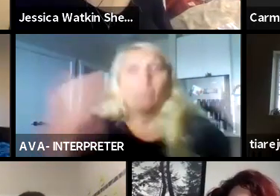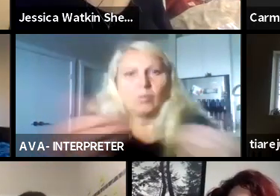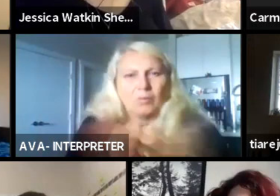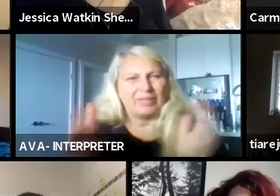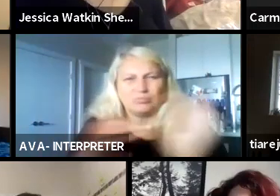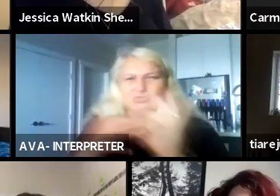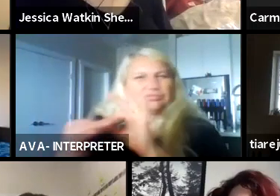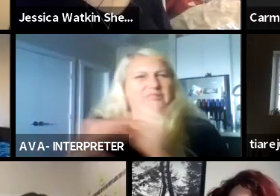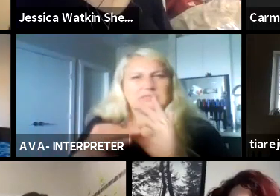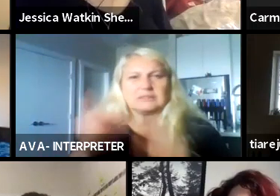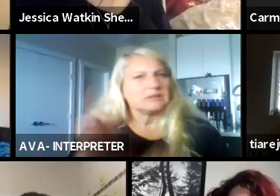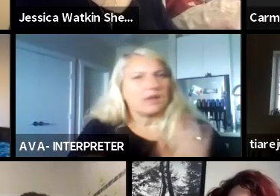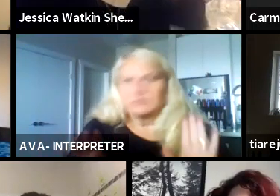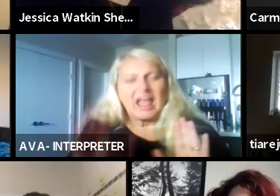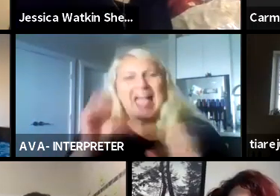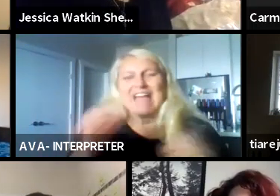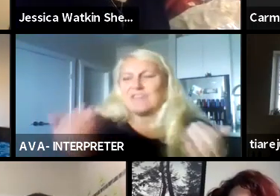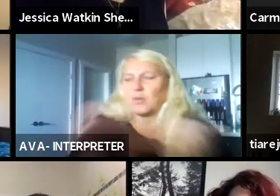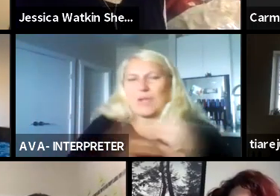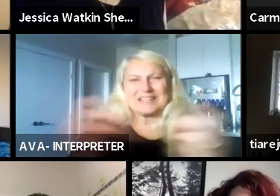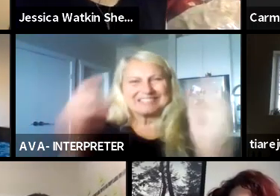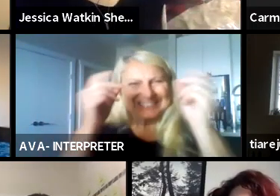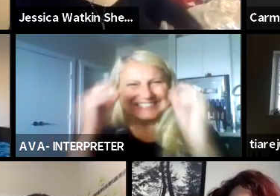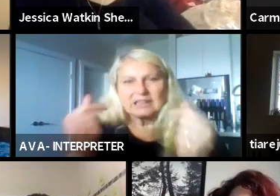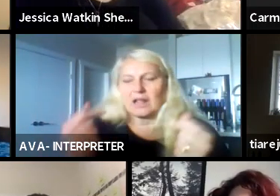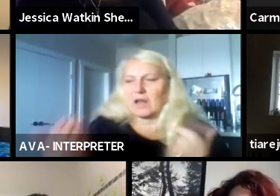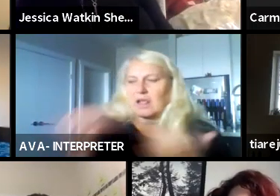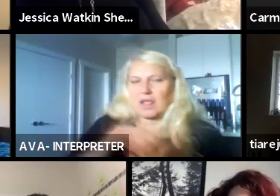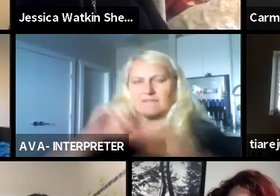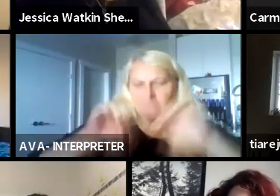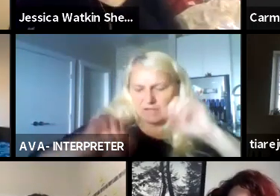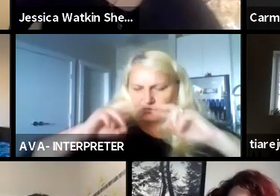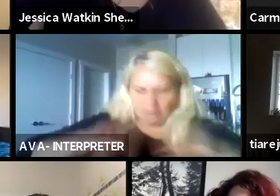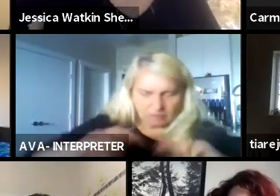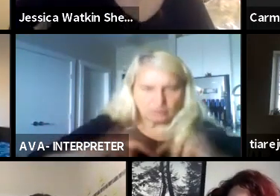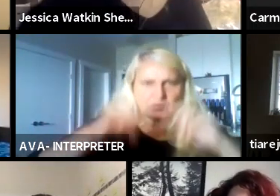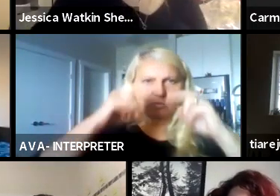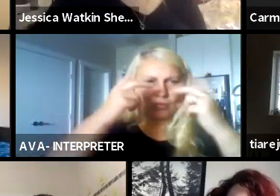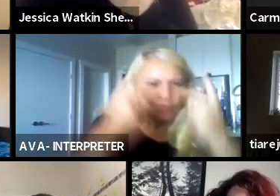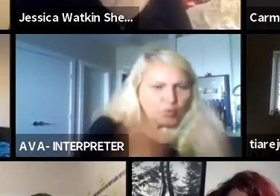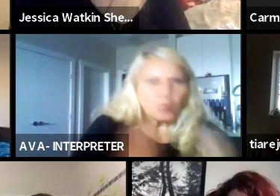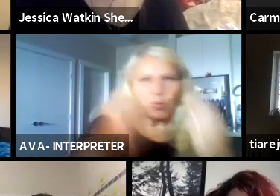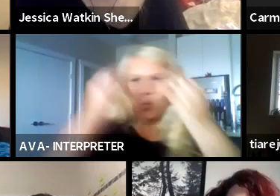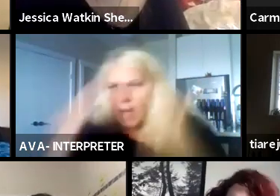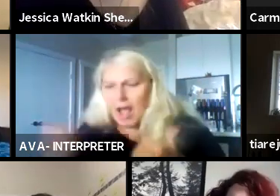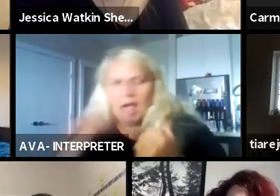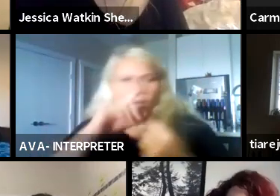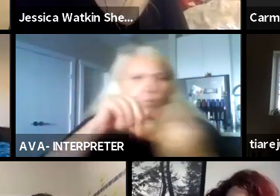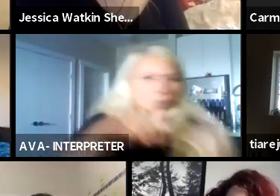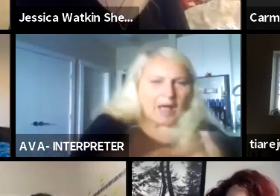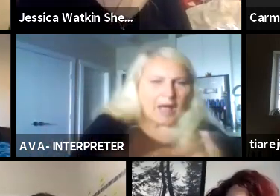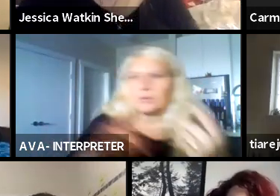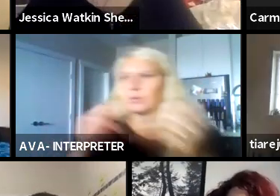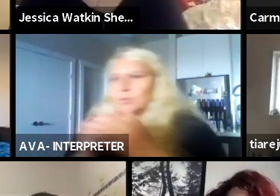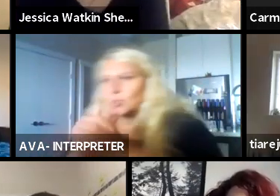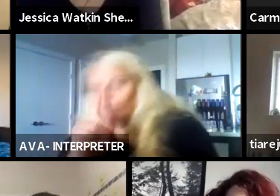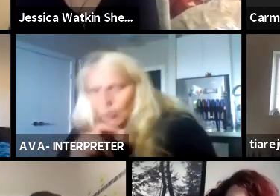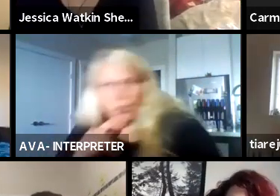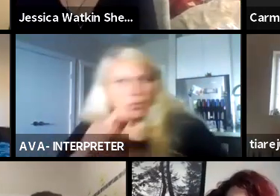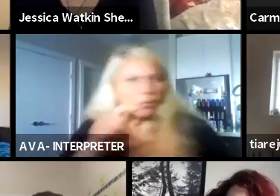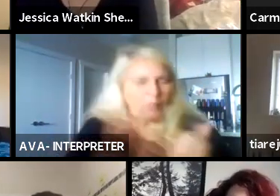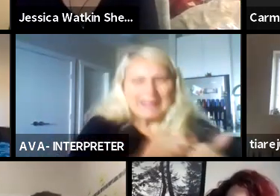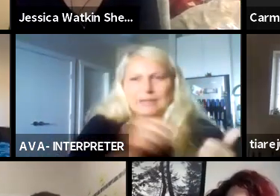and constant reevaluation of what we're doing and how and why and where and when and with whom and et cetera, et cetera. So